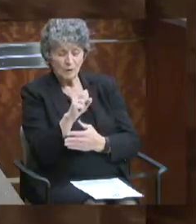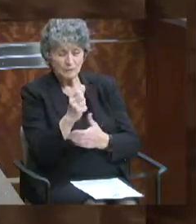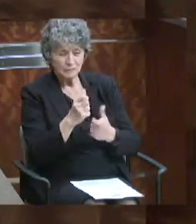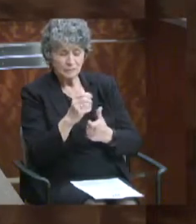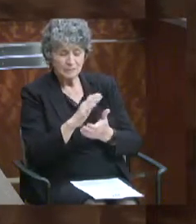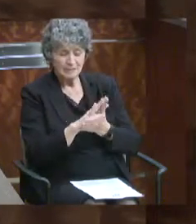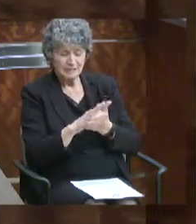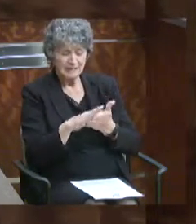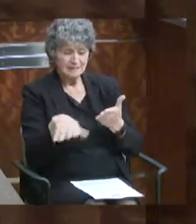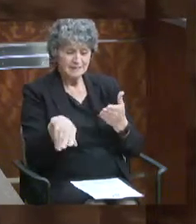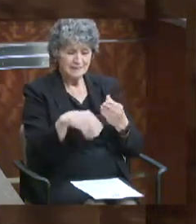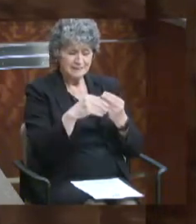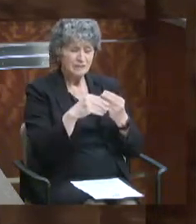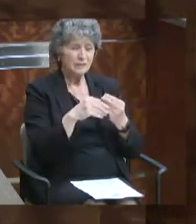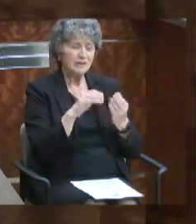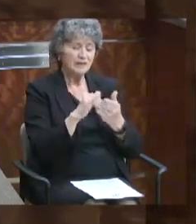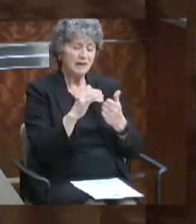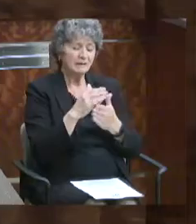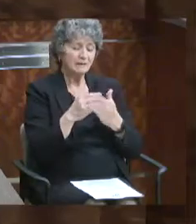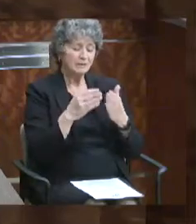concludes my report.